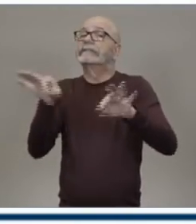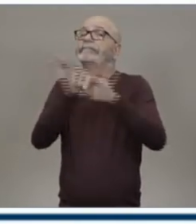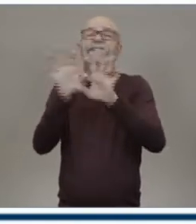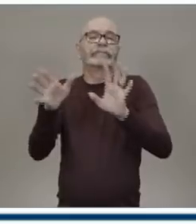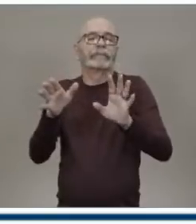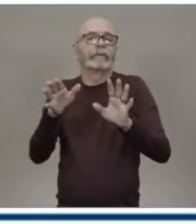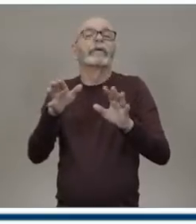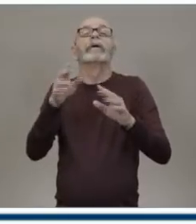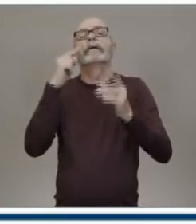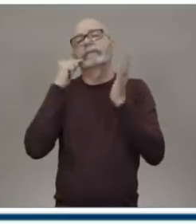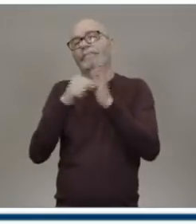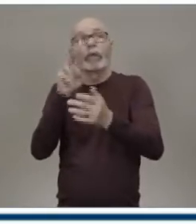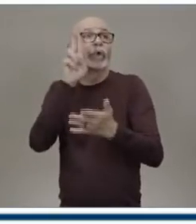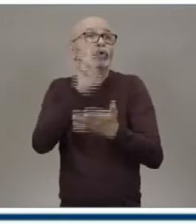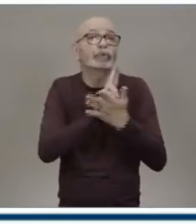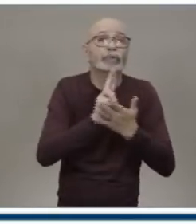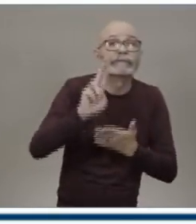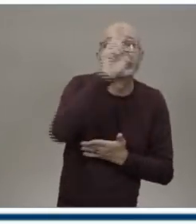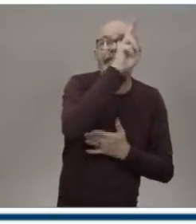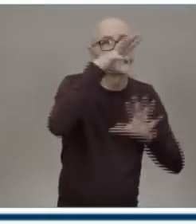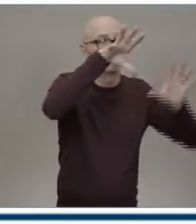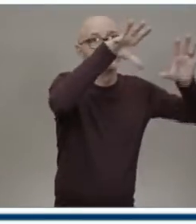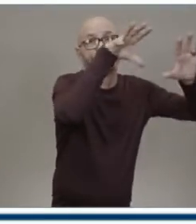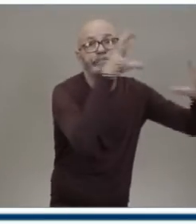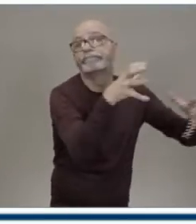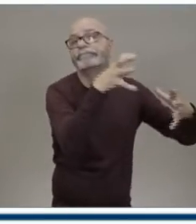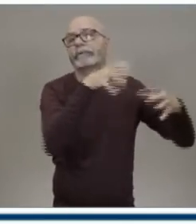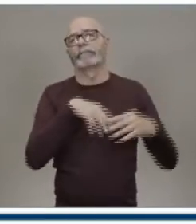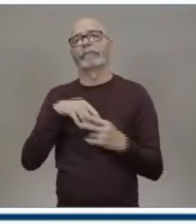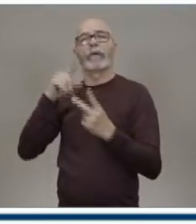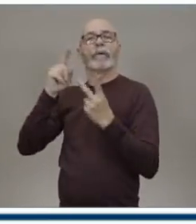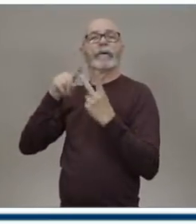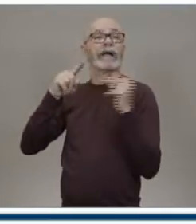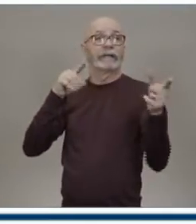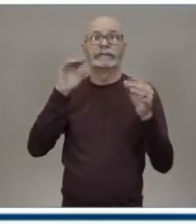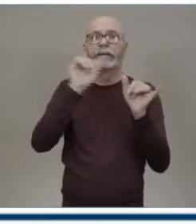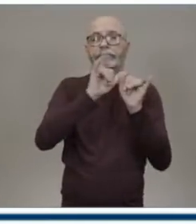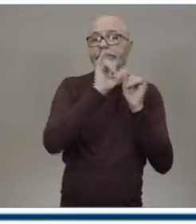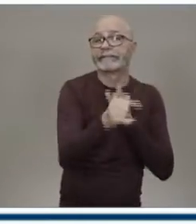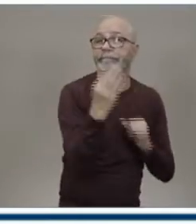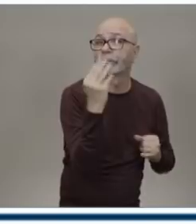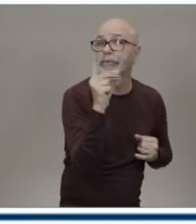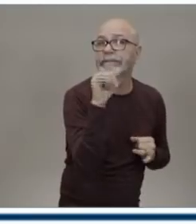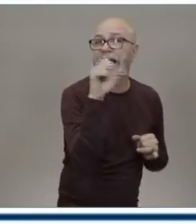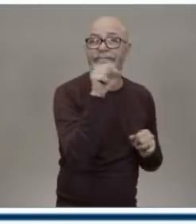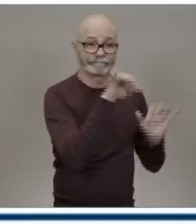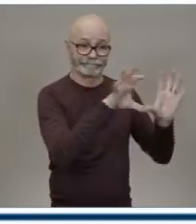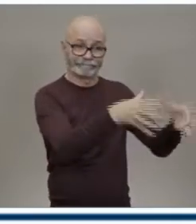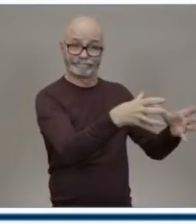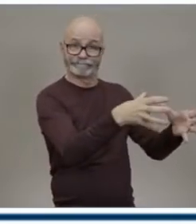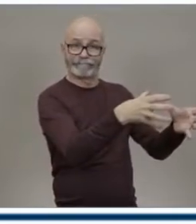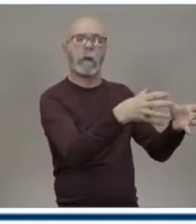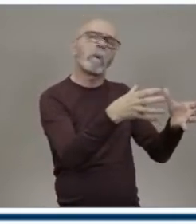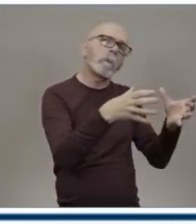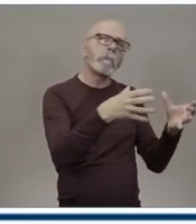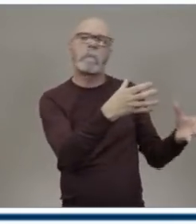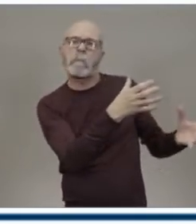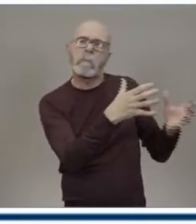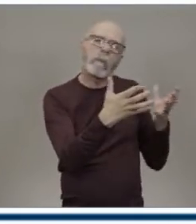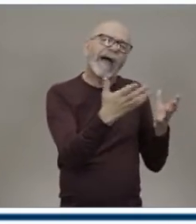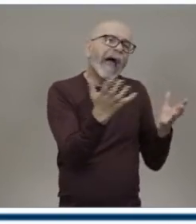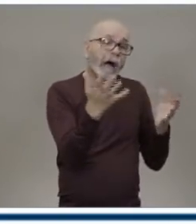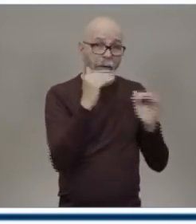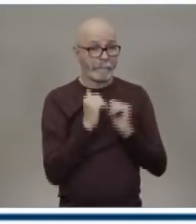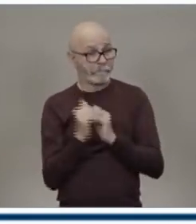students as they're ending their quarantine period. That's one of the things we're talking about. So certainly the pop-up